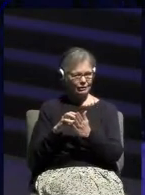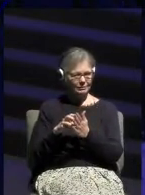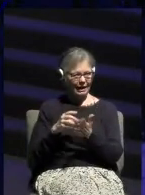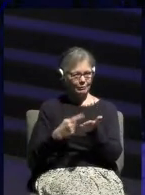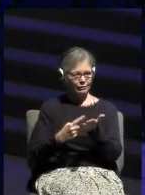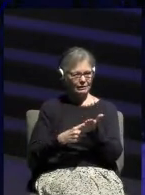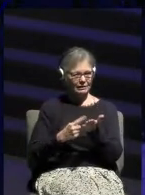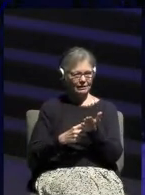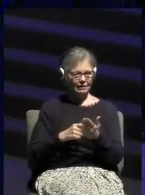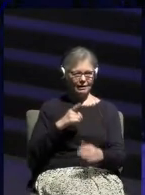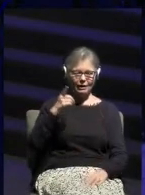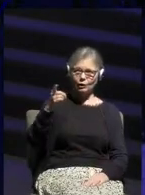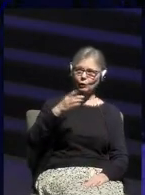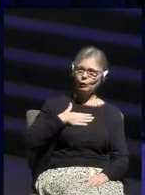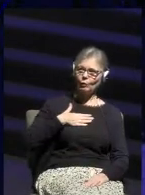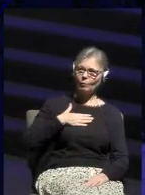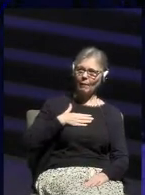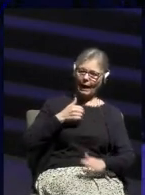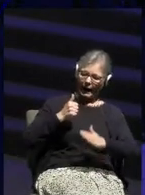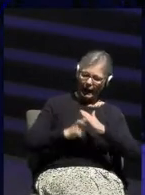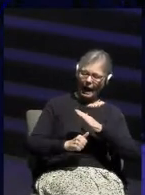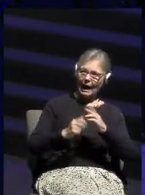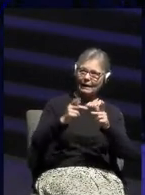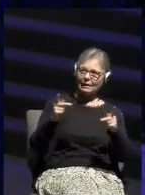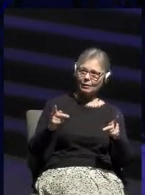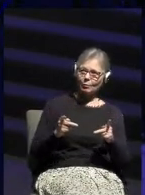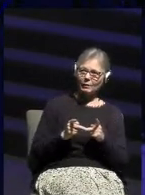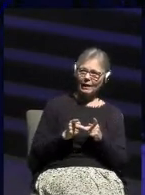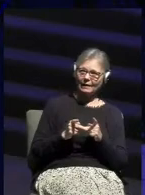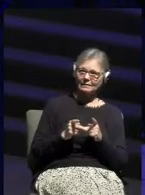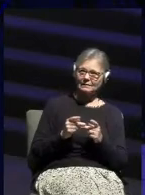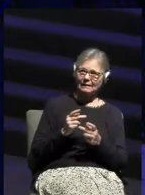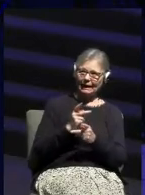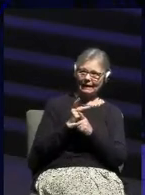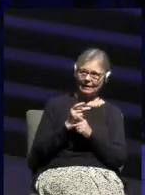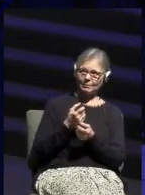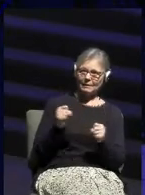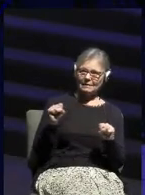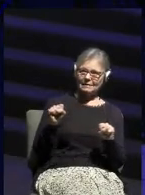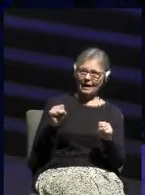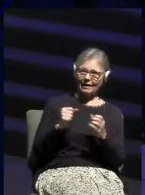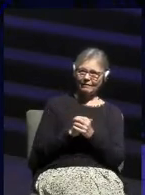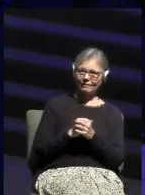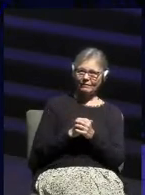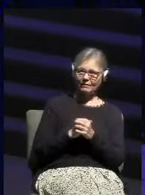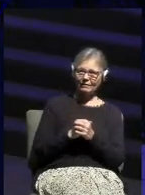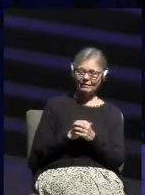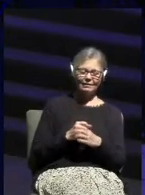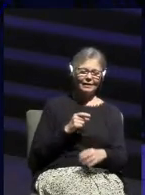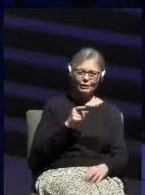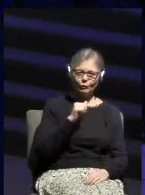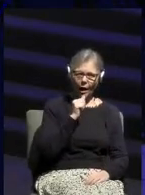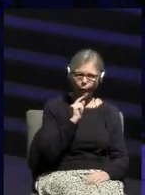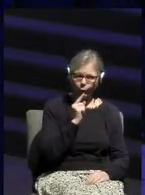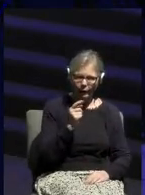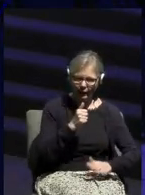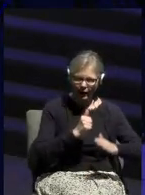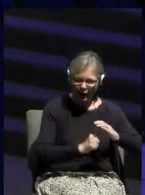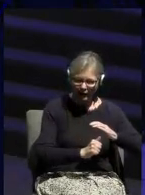our hiding place. And we understand that we're not in hiding